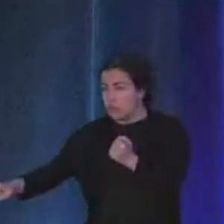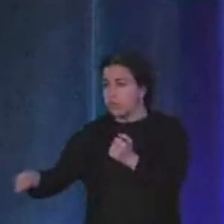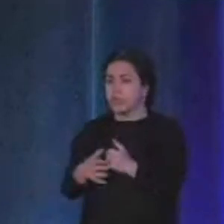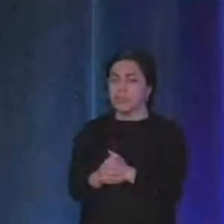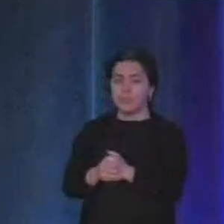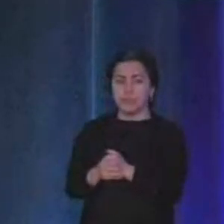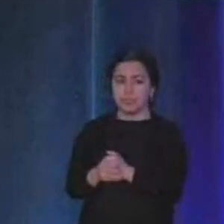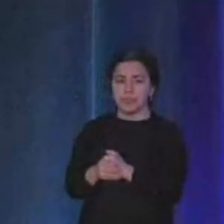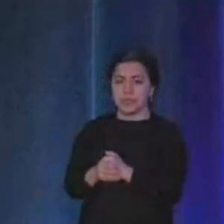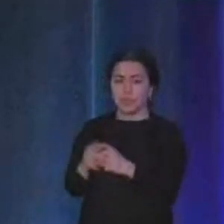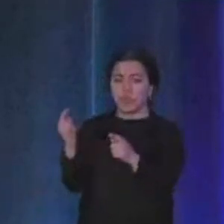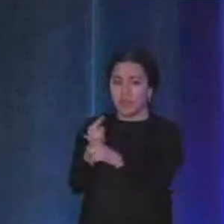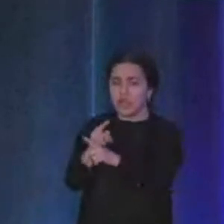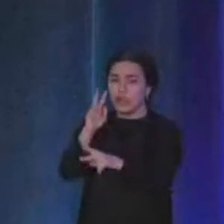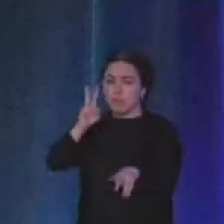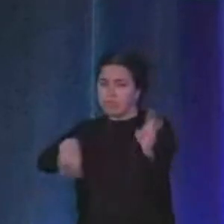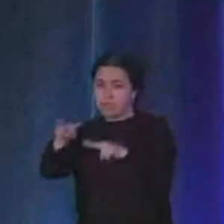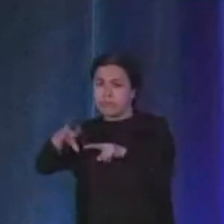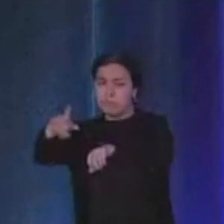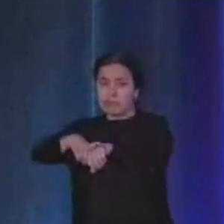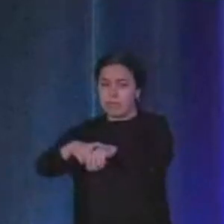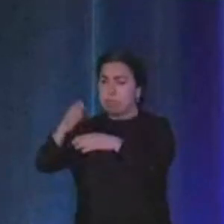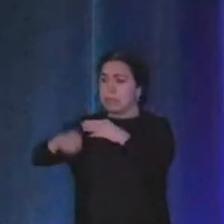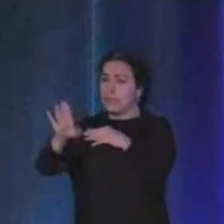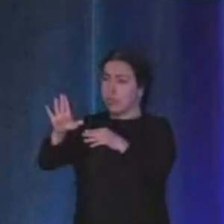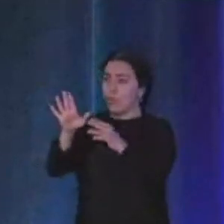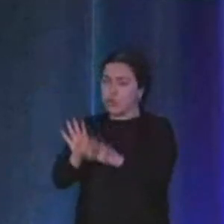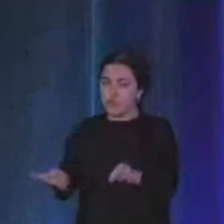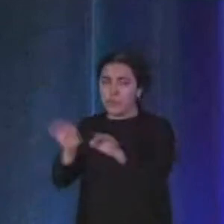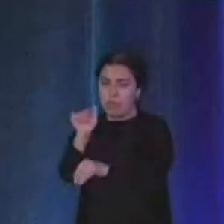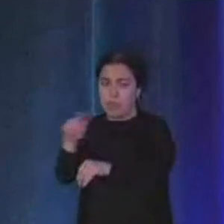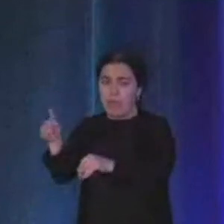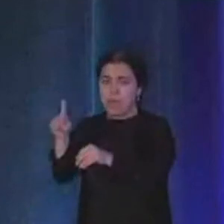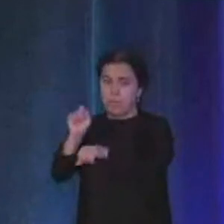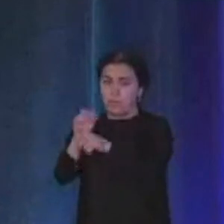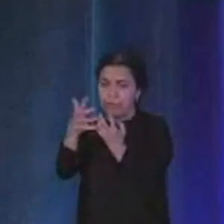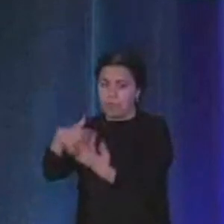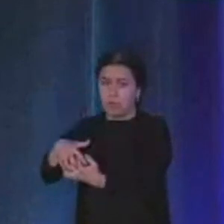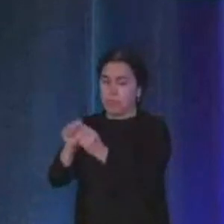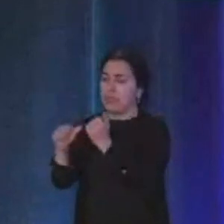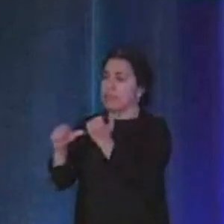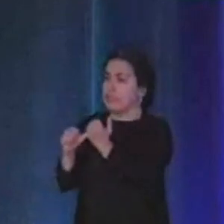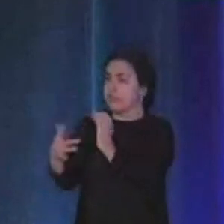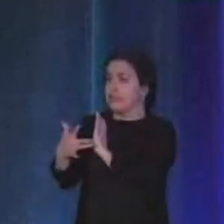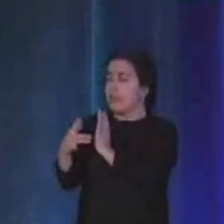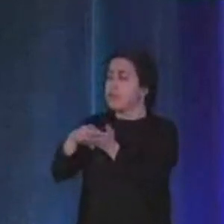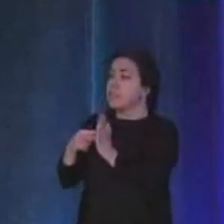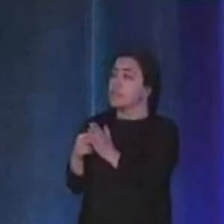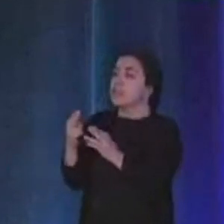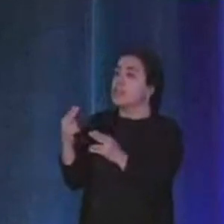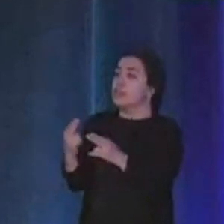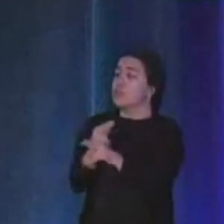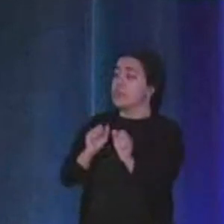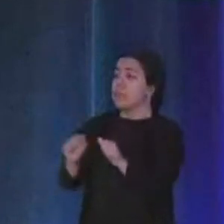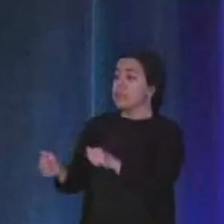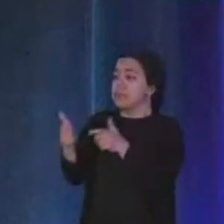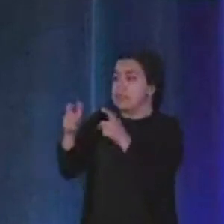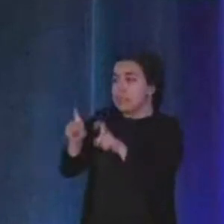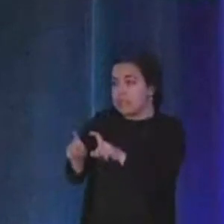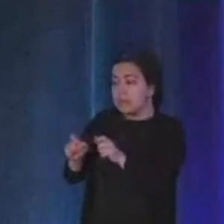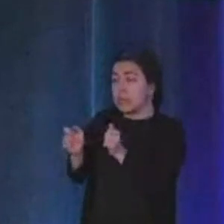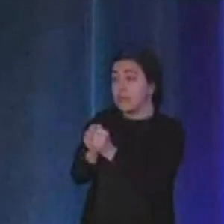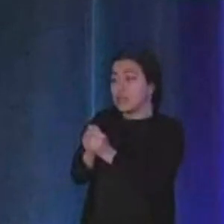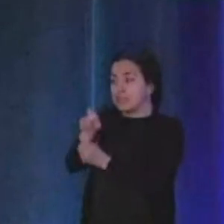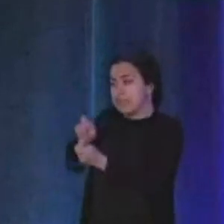assistive tech. I think you would call this usability testing. I'm just even more specifically saying usability testing with specific assistive